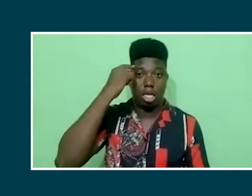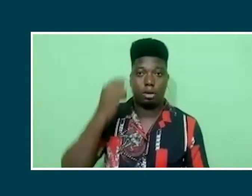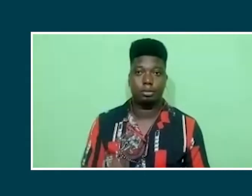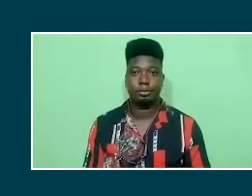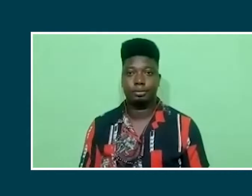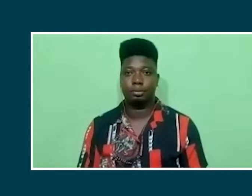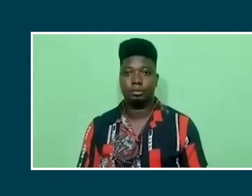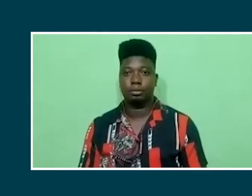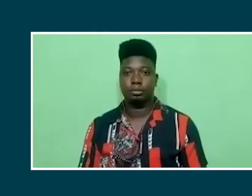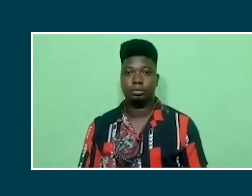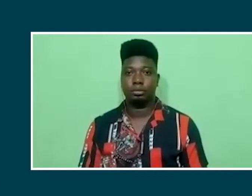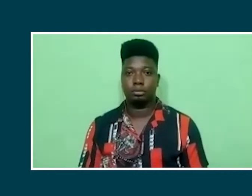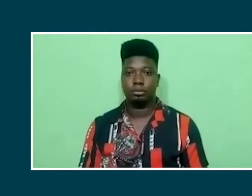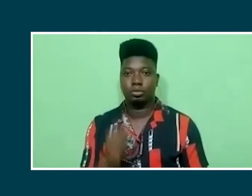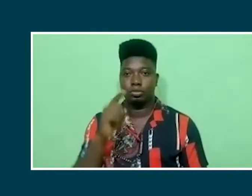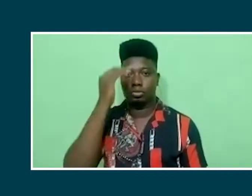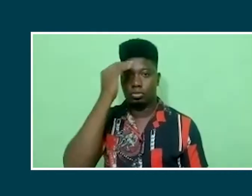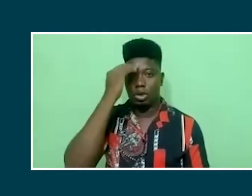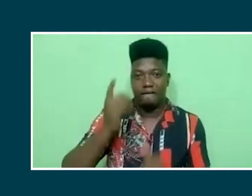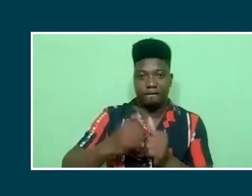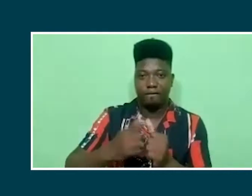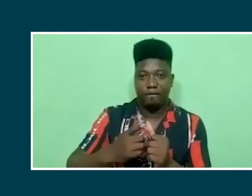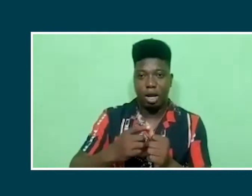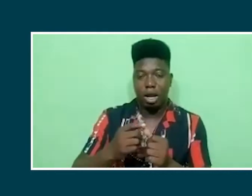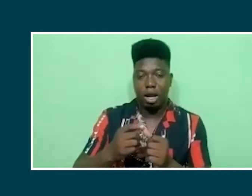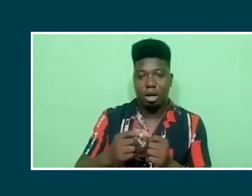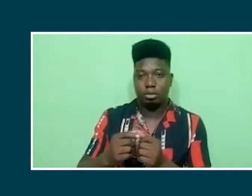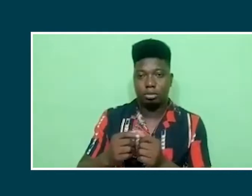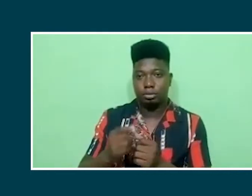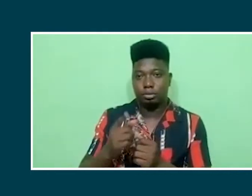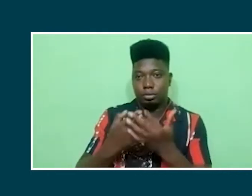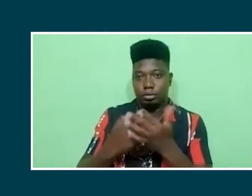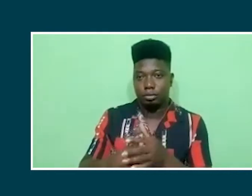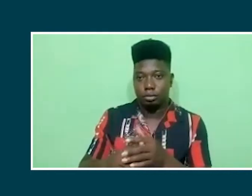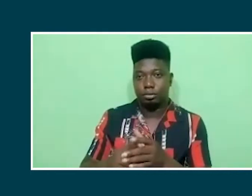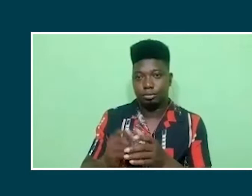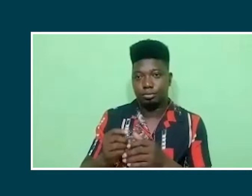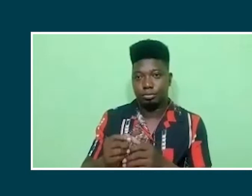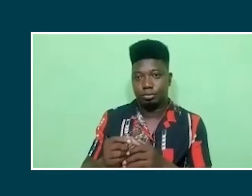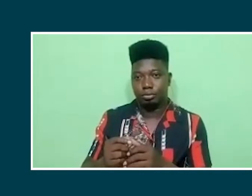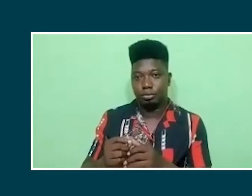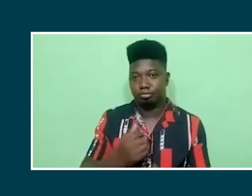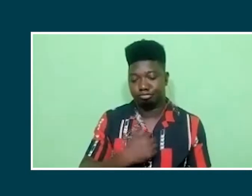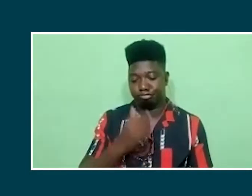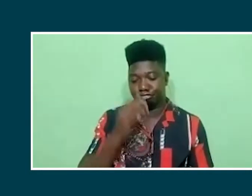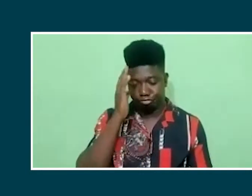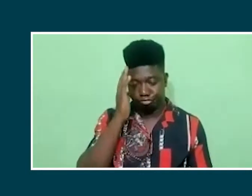first, I do want to start off of these messages and whatnot, but I will say, fast